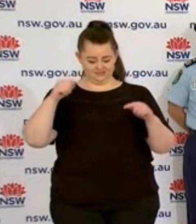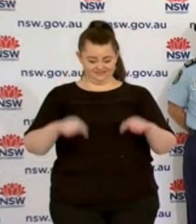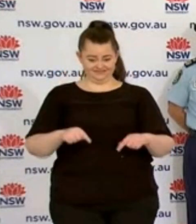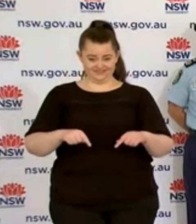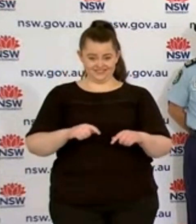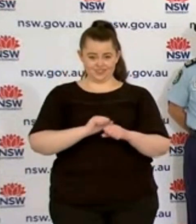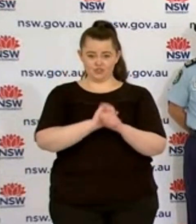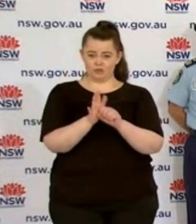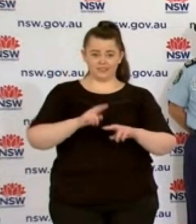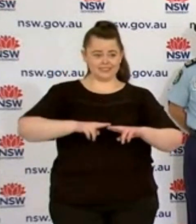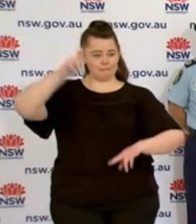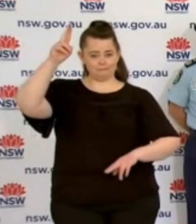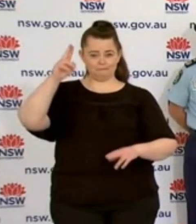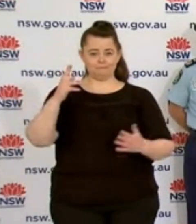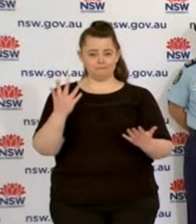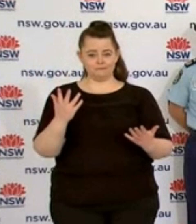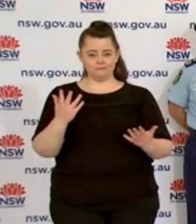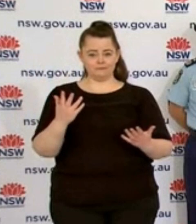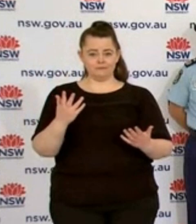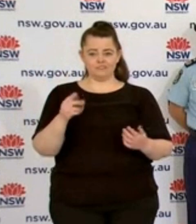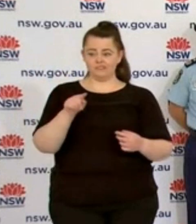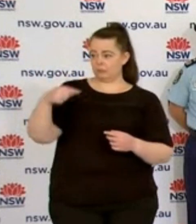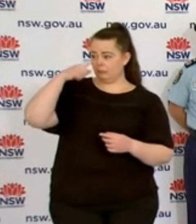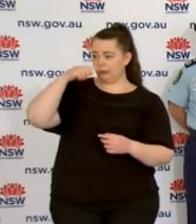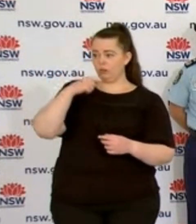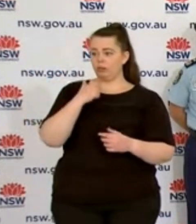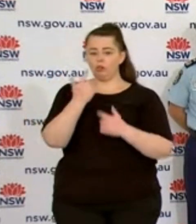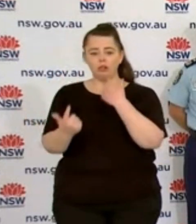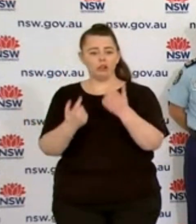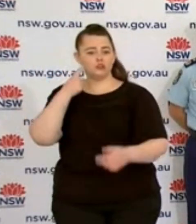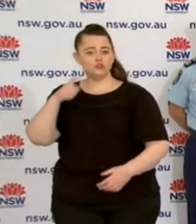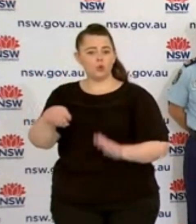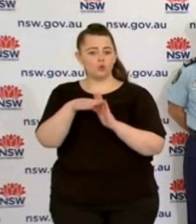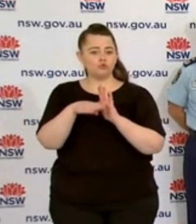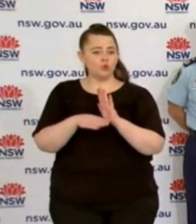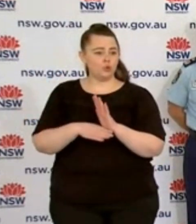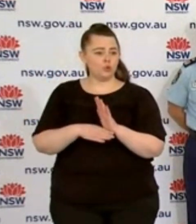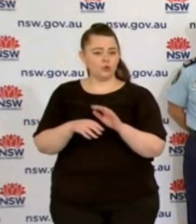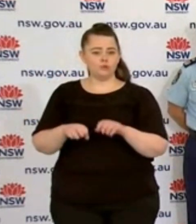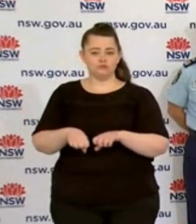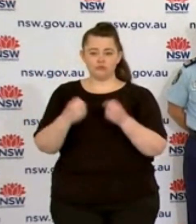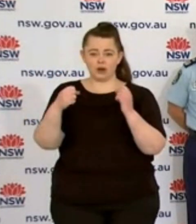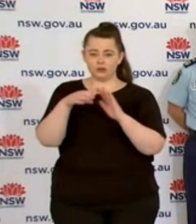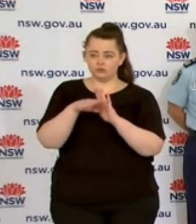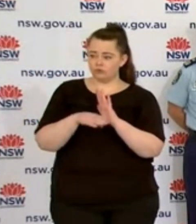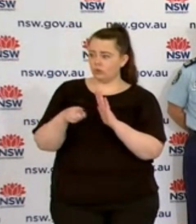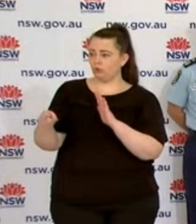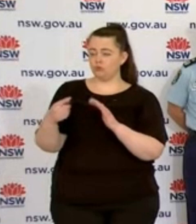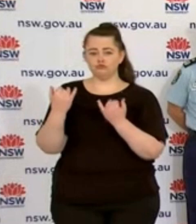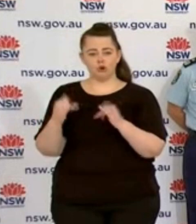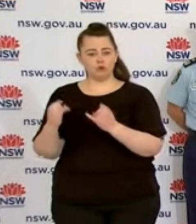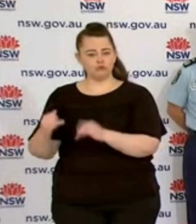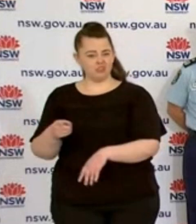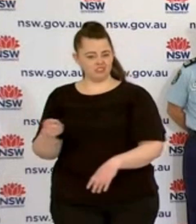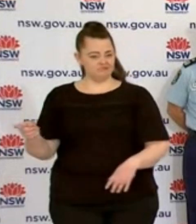have too many people do the wrong thing, and as we've said, the vast majority doing the right thing. But if too many people make the wrong